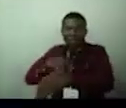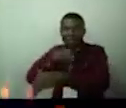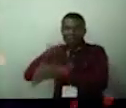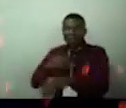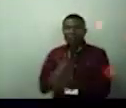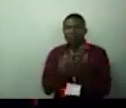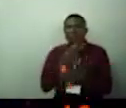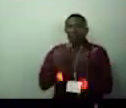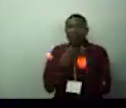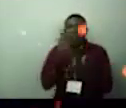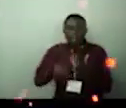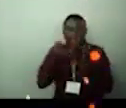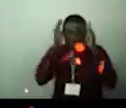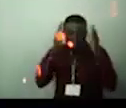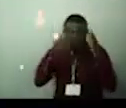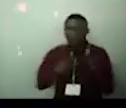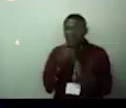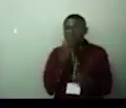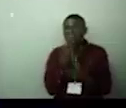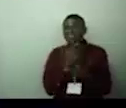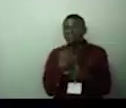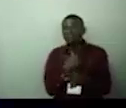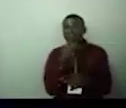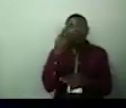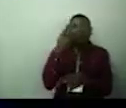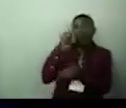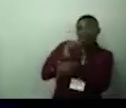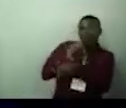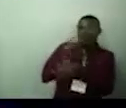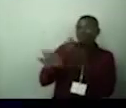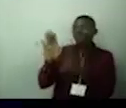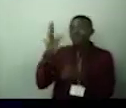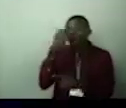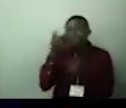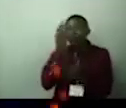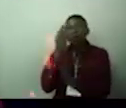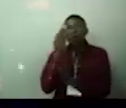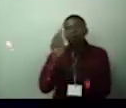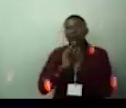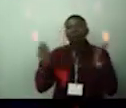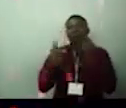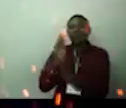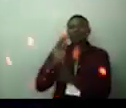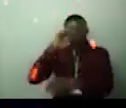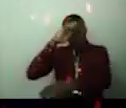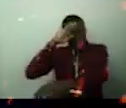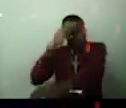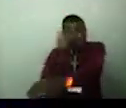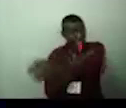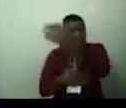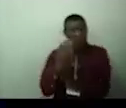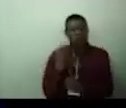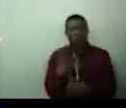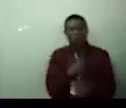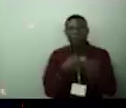I want you to give attention to this. I did not see a temple in the city because the Lord God Almighty and the Lamb are his temple. Let's go to the next verse,